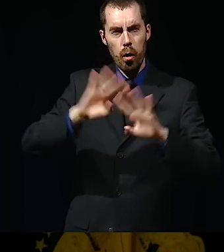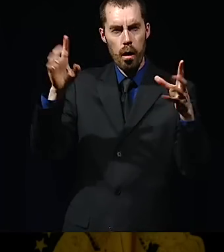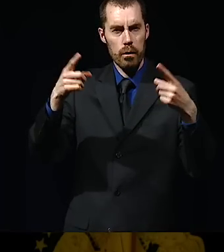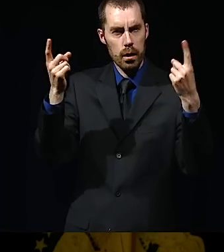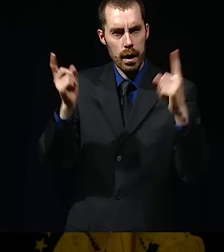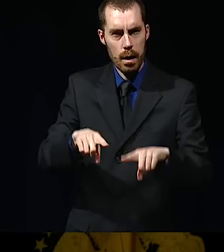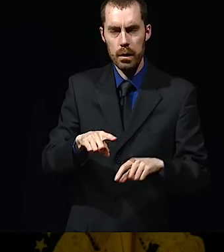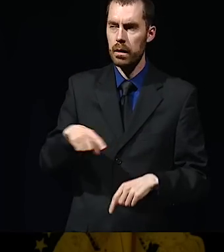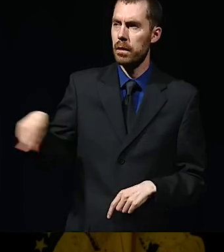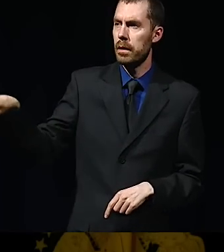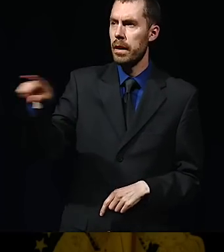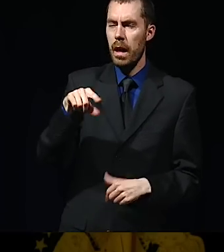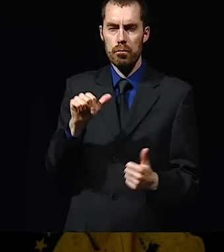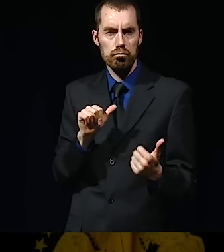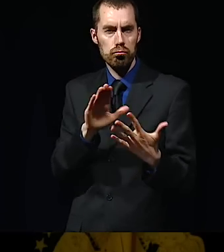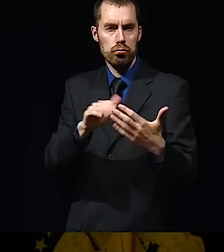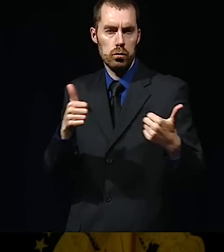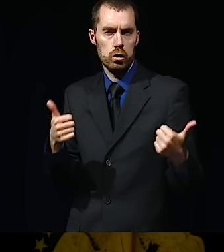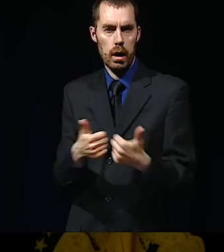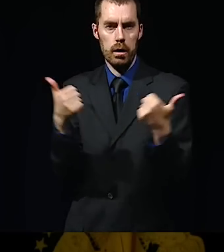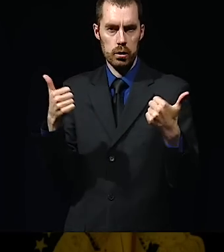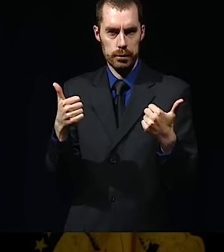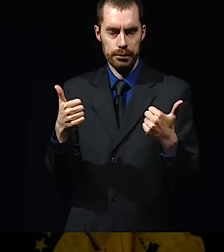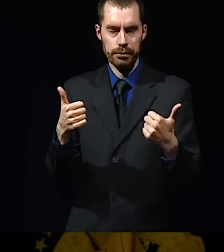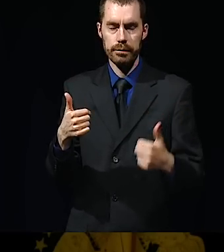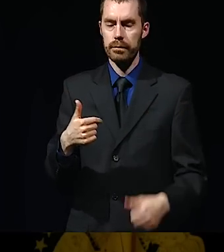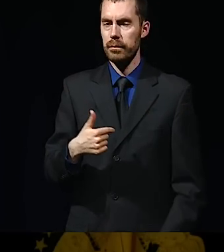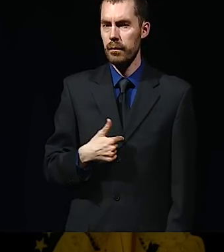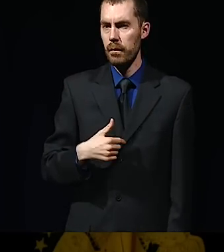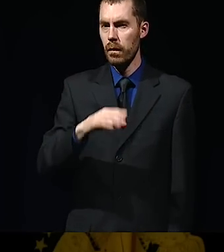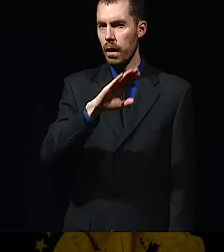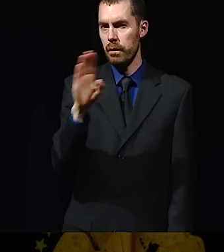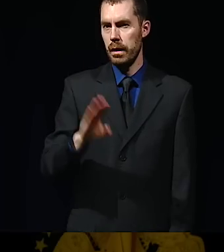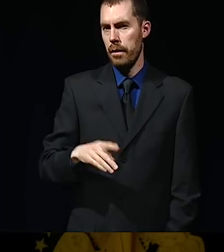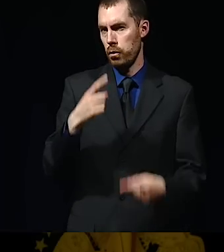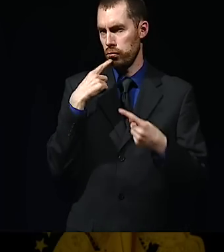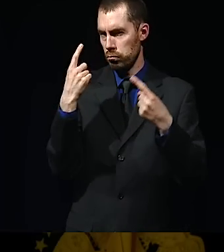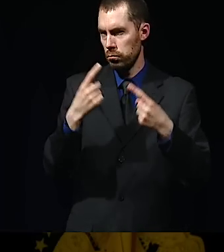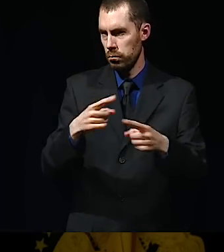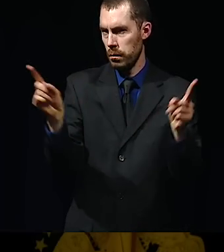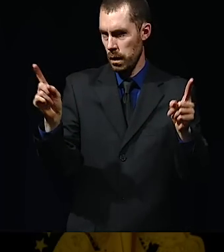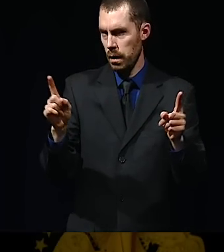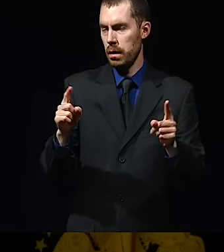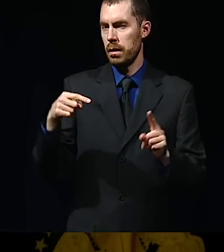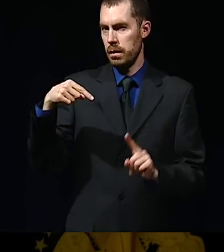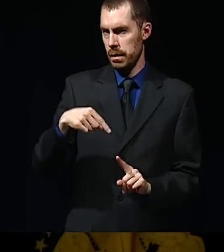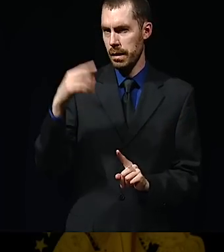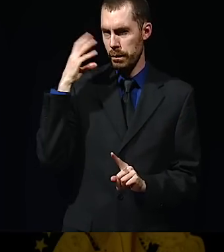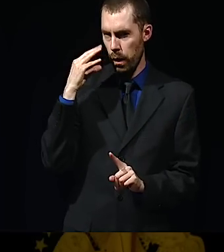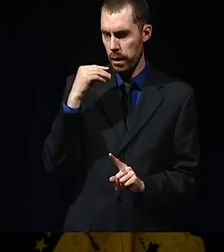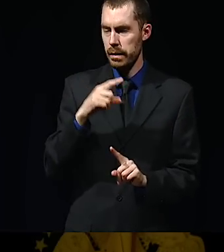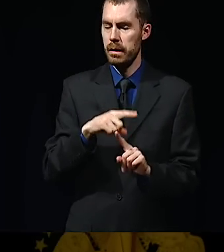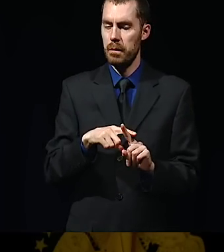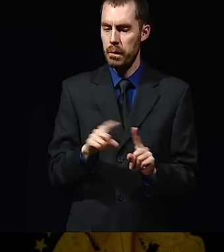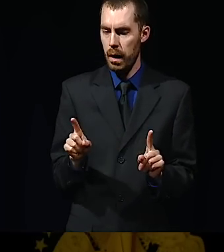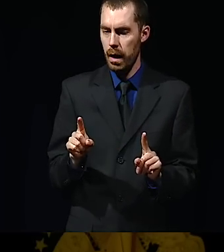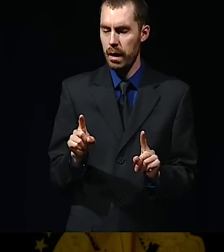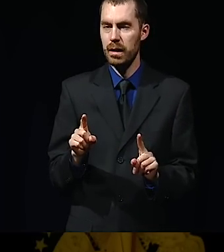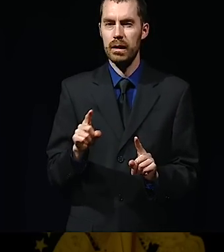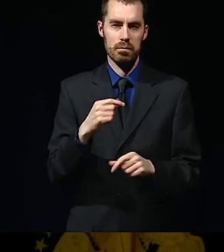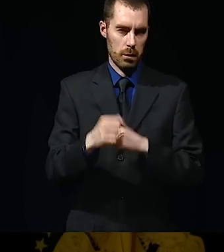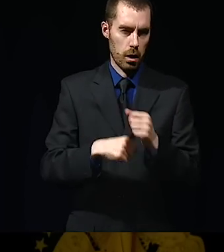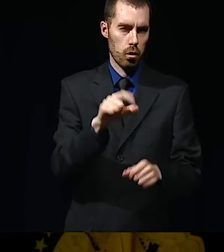their resolve. I have never publicly shared the following part of my life, but it seems like 2020 has put